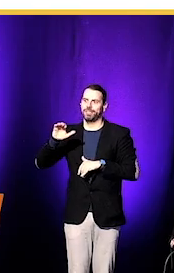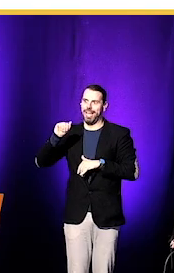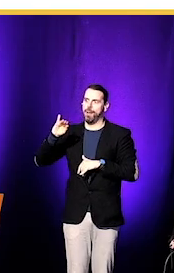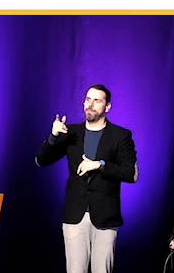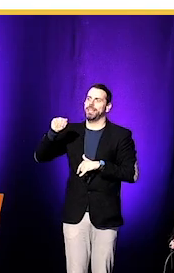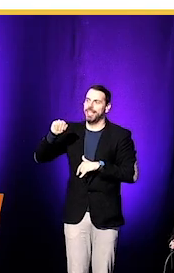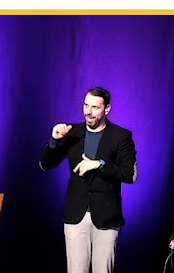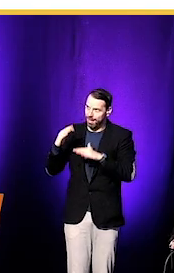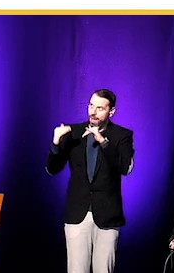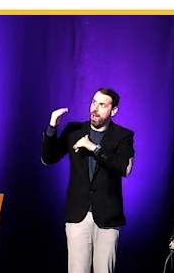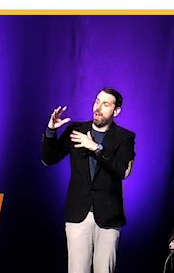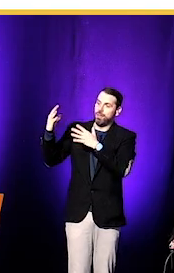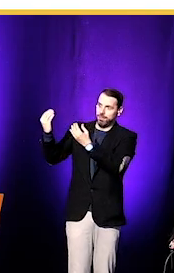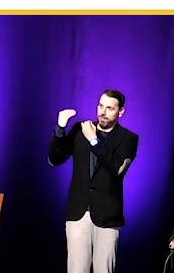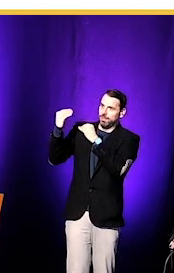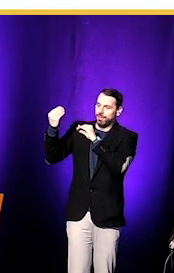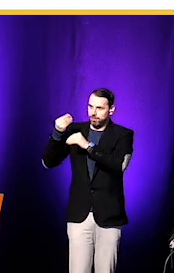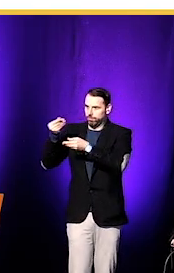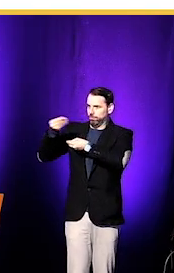gaming activities,